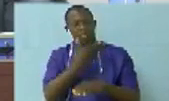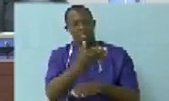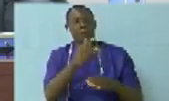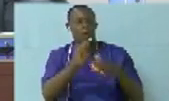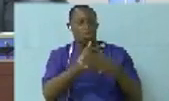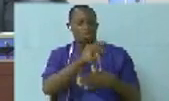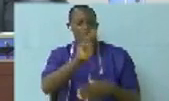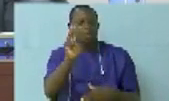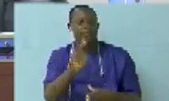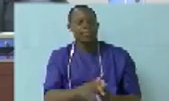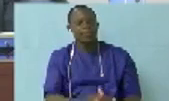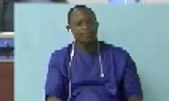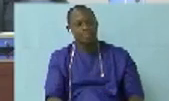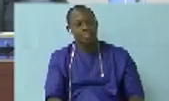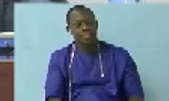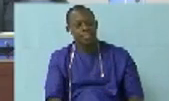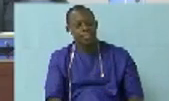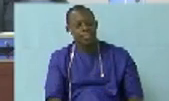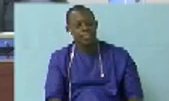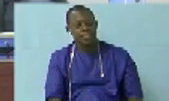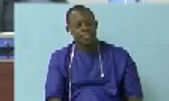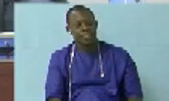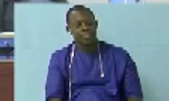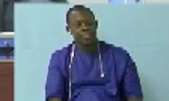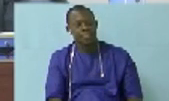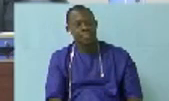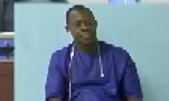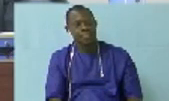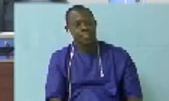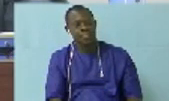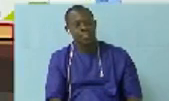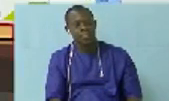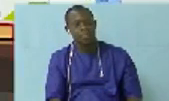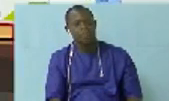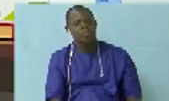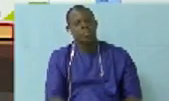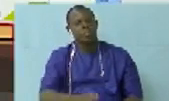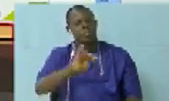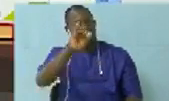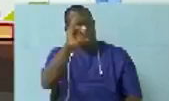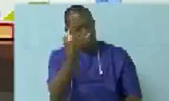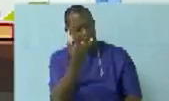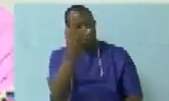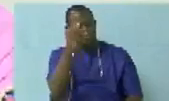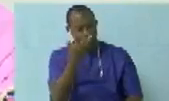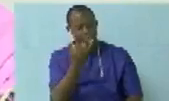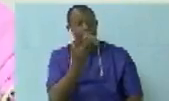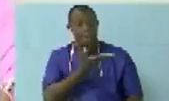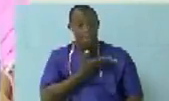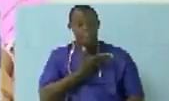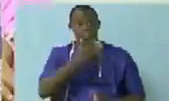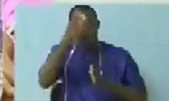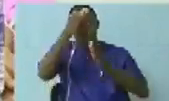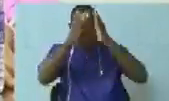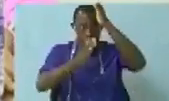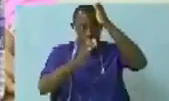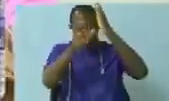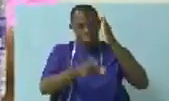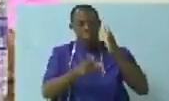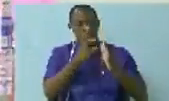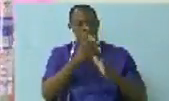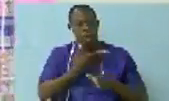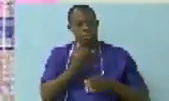kidolti o bumañum kono je albe damento panelo be damento. Of course. Yeah, soldiers with guns. So there will be a